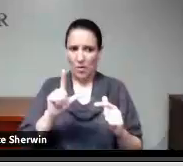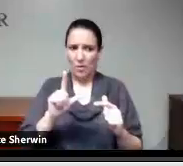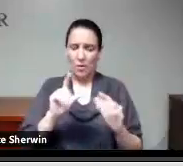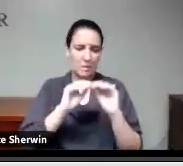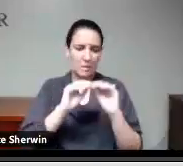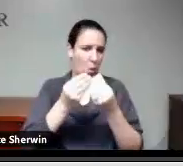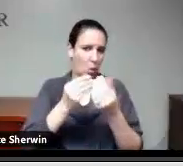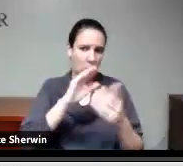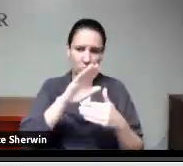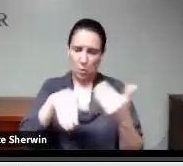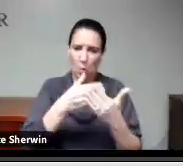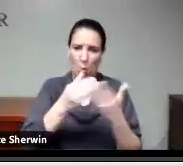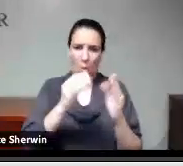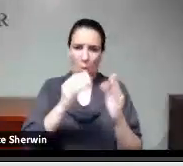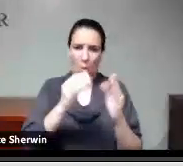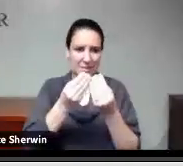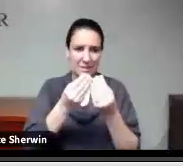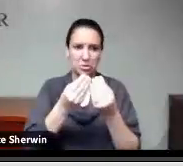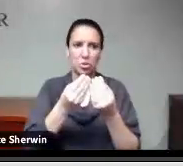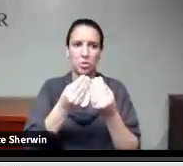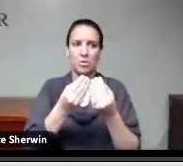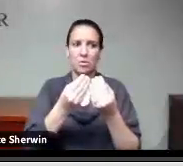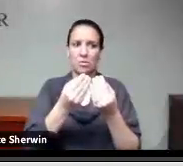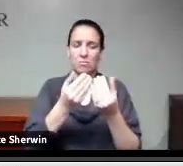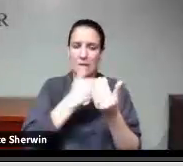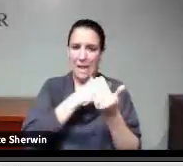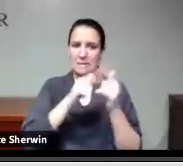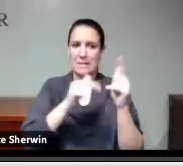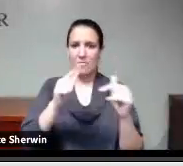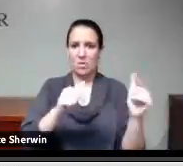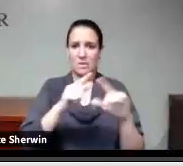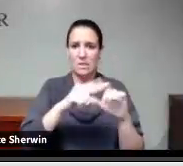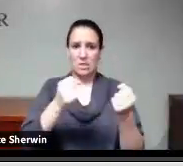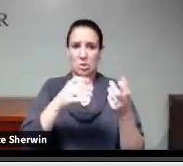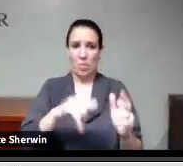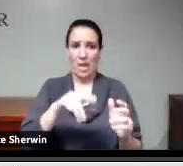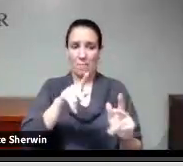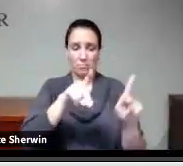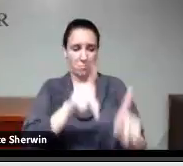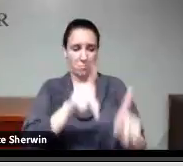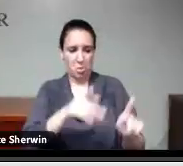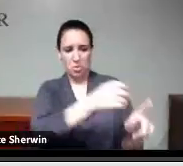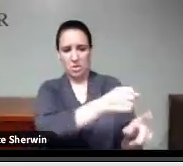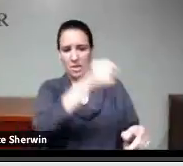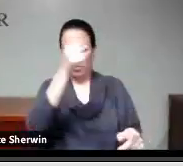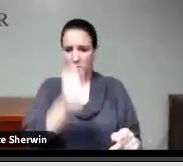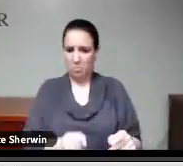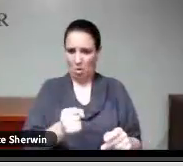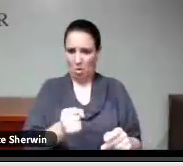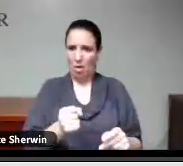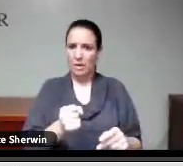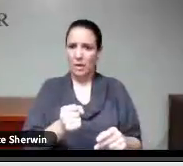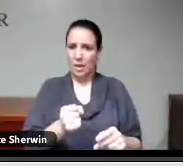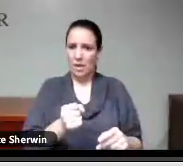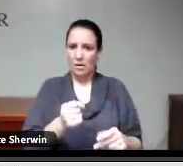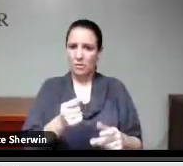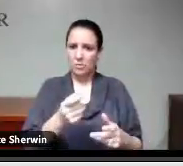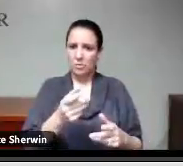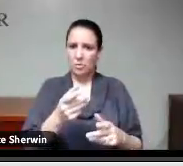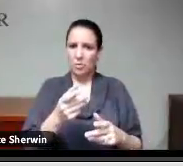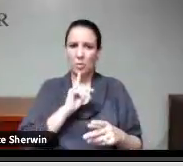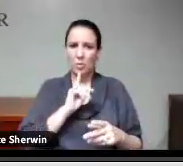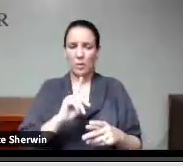up losing oftentimes either the star person who has come in to fill a particular diversity slot through a recruitment effort,